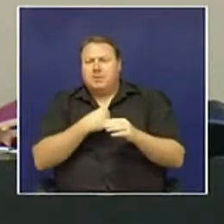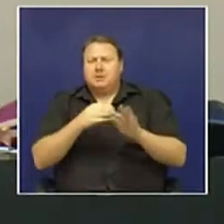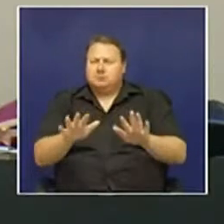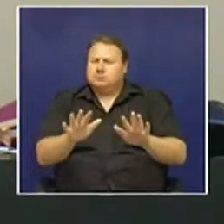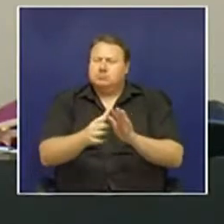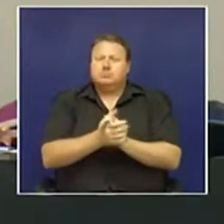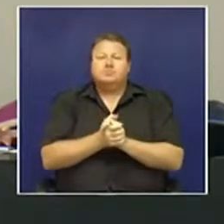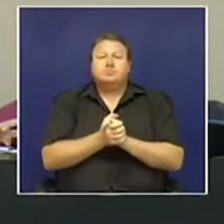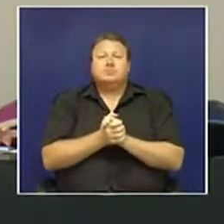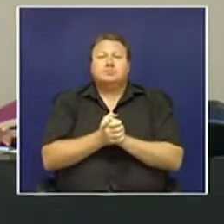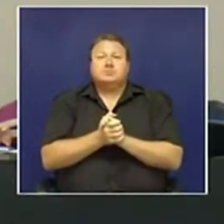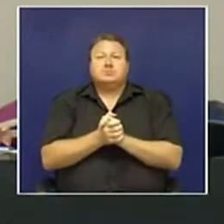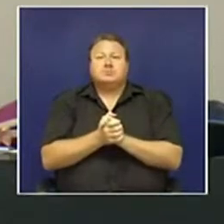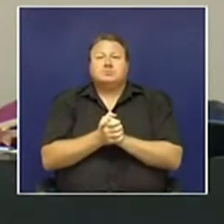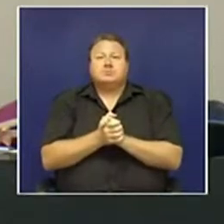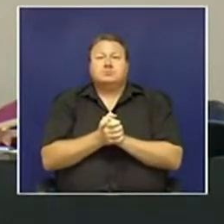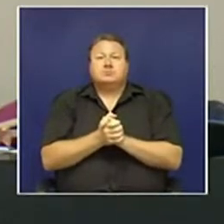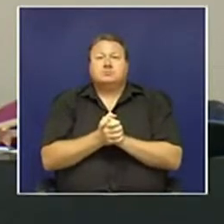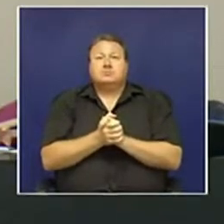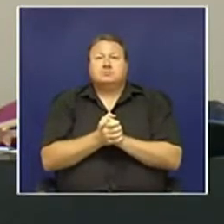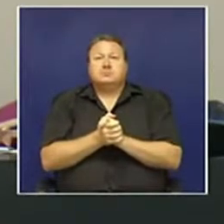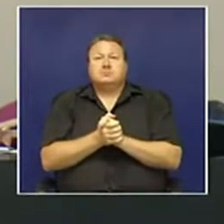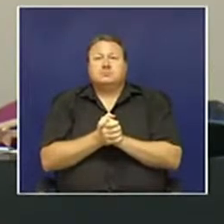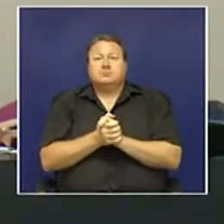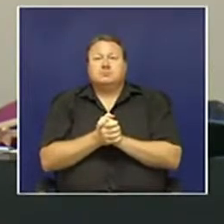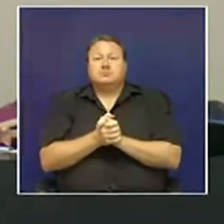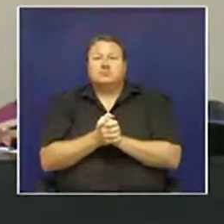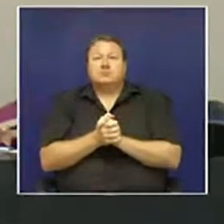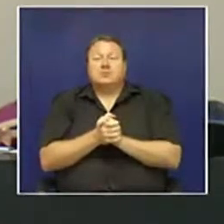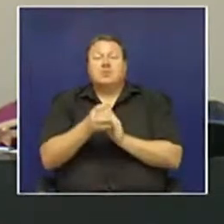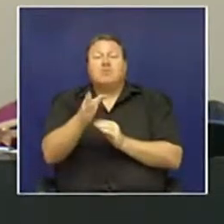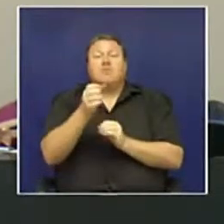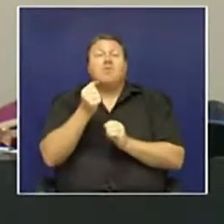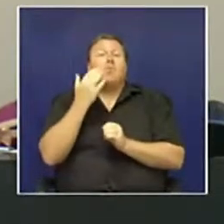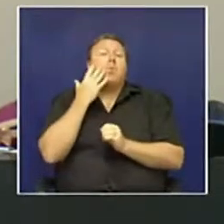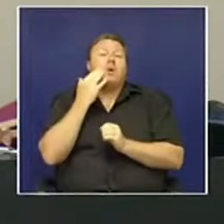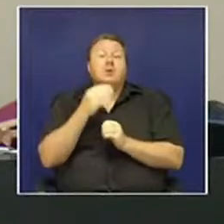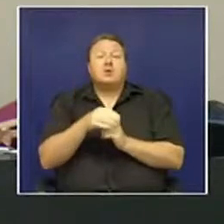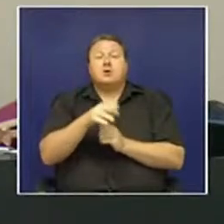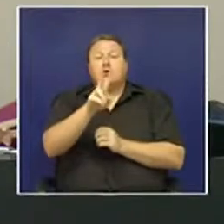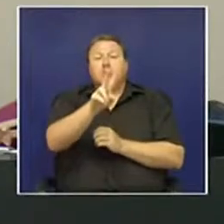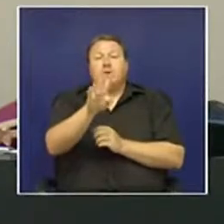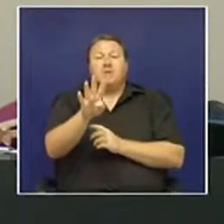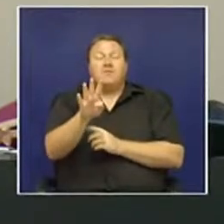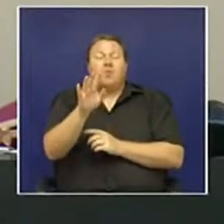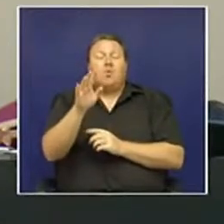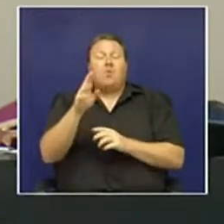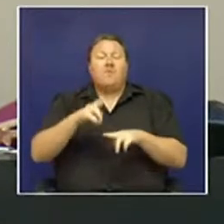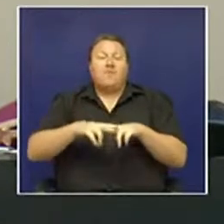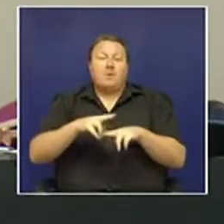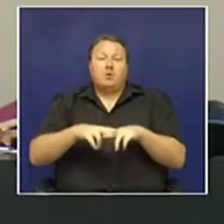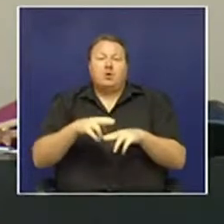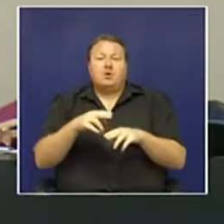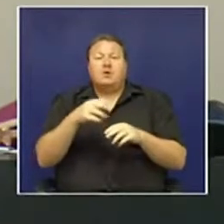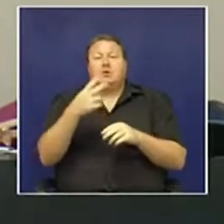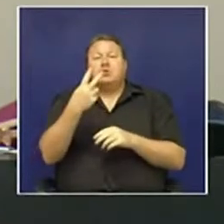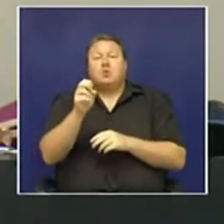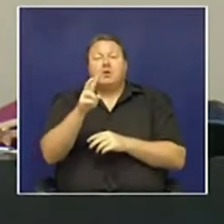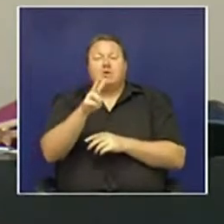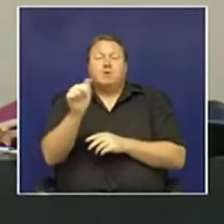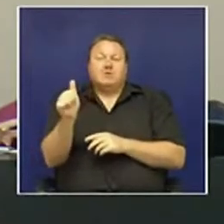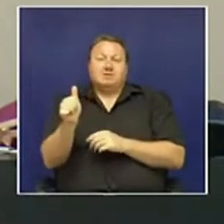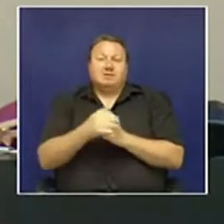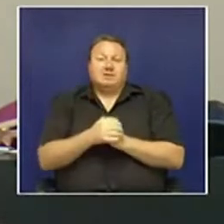This vacancy has been filled with effect from 24 February 2026. The member has made